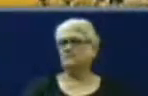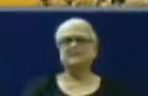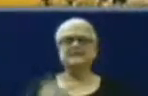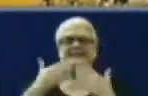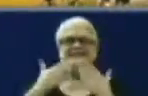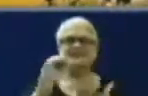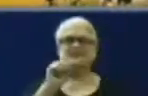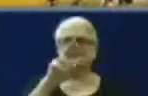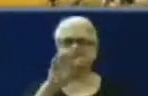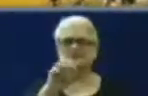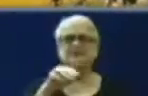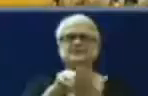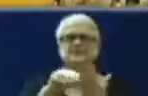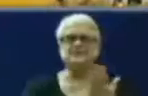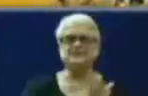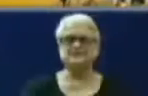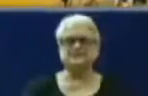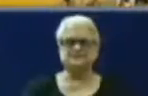Thank you, students.